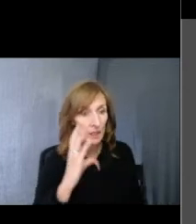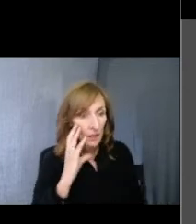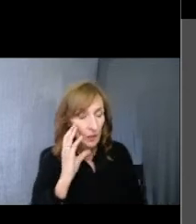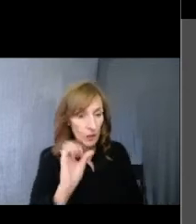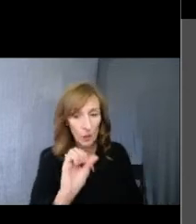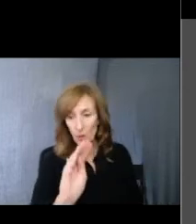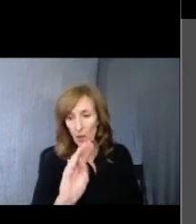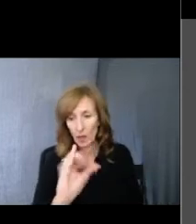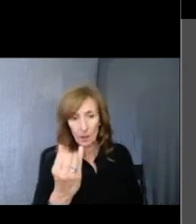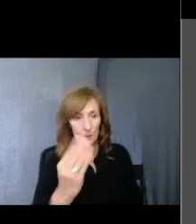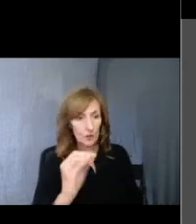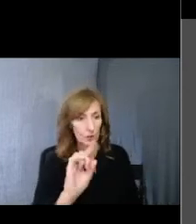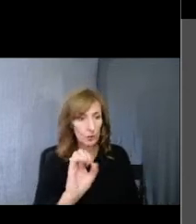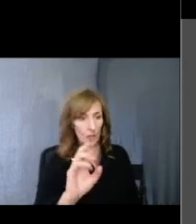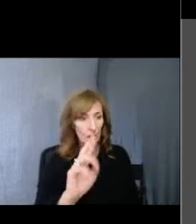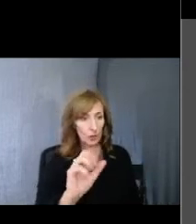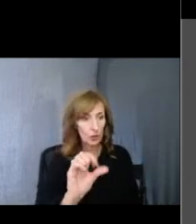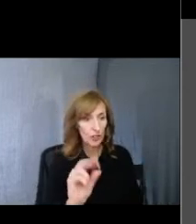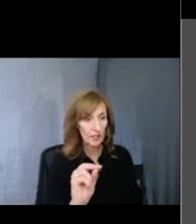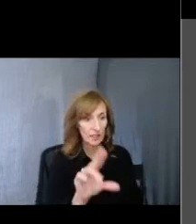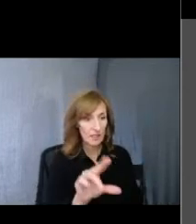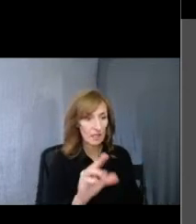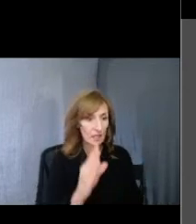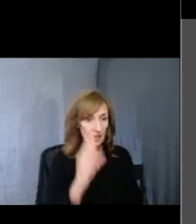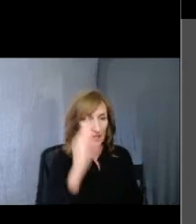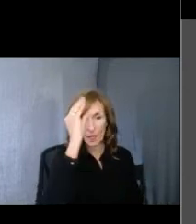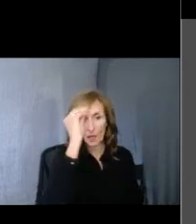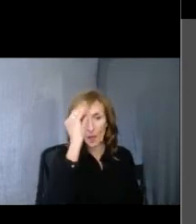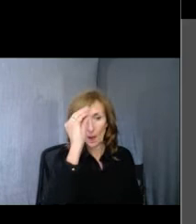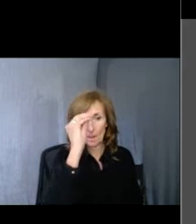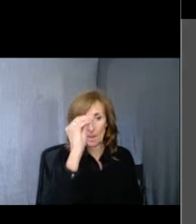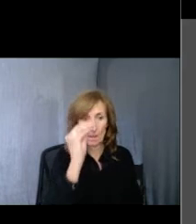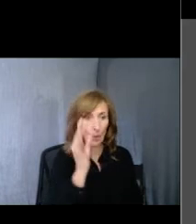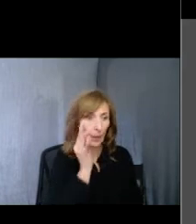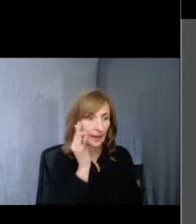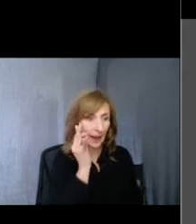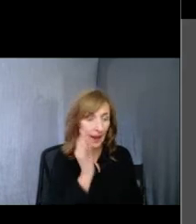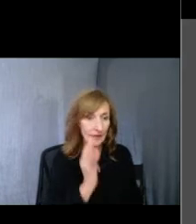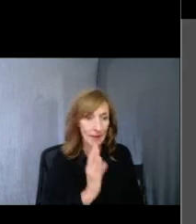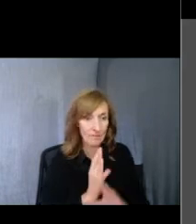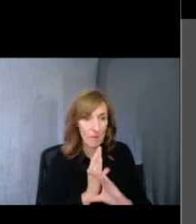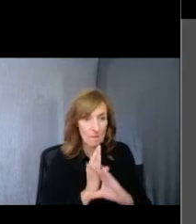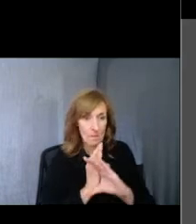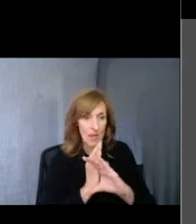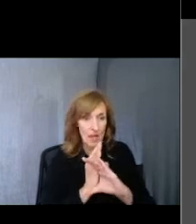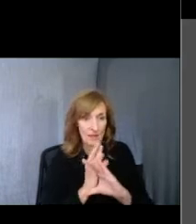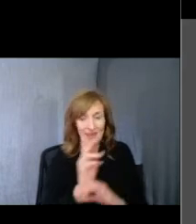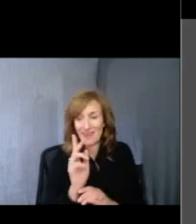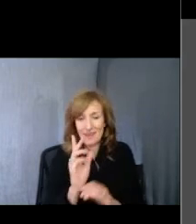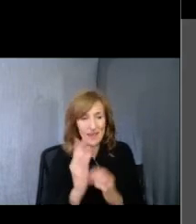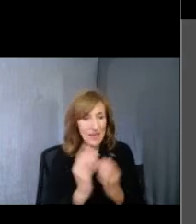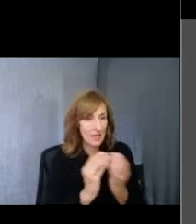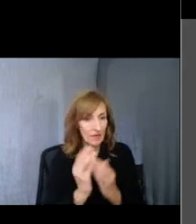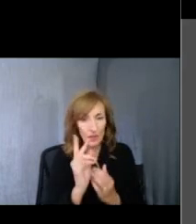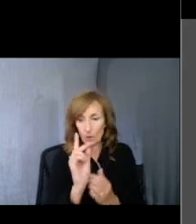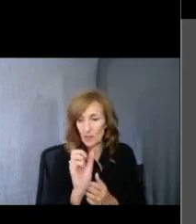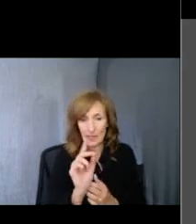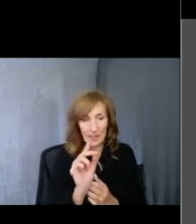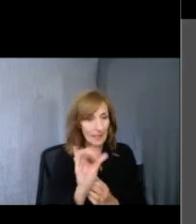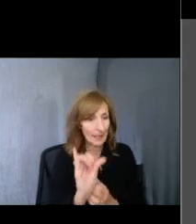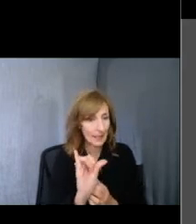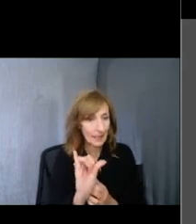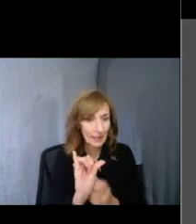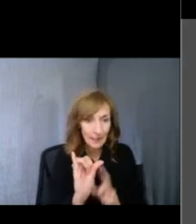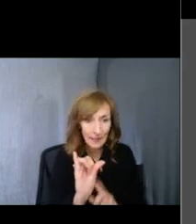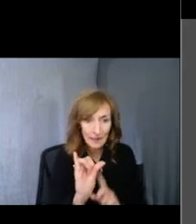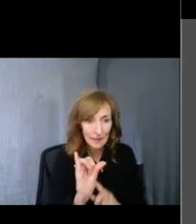have experienced that where they become blocked. And even though their kidney values can go back to normal after unblocking and they can seem okay,